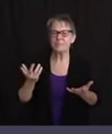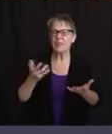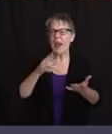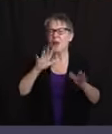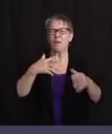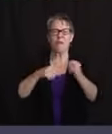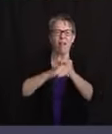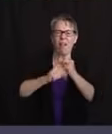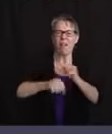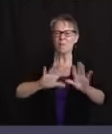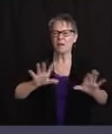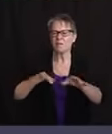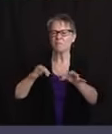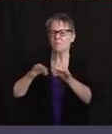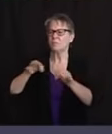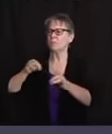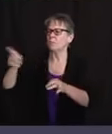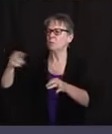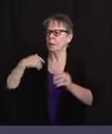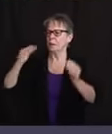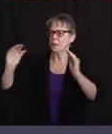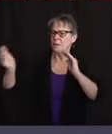also morphed into